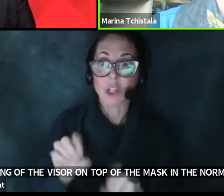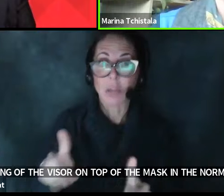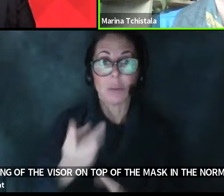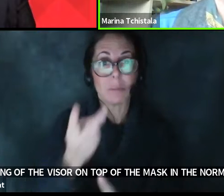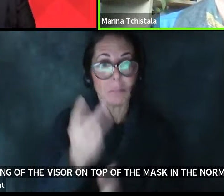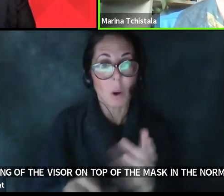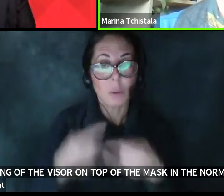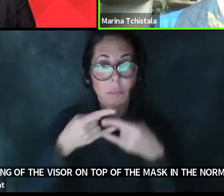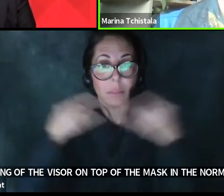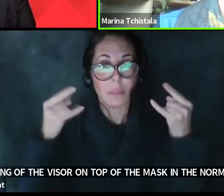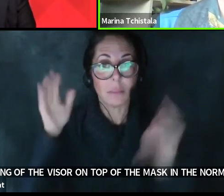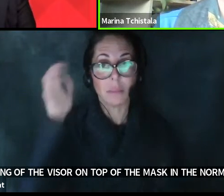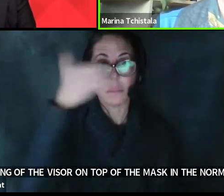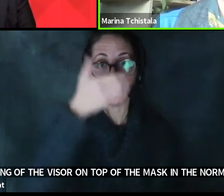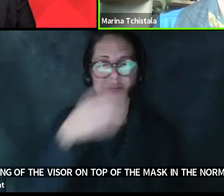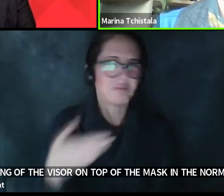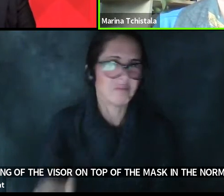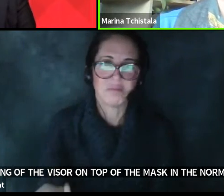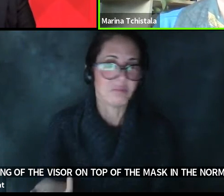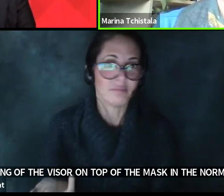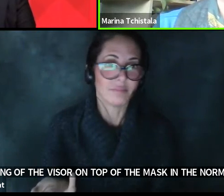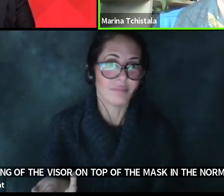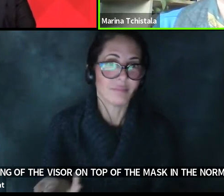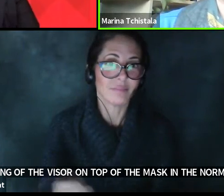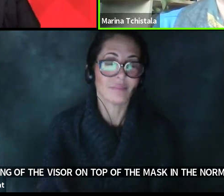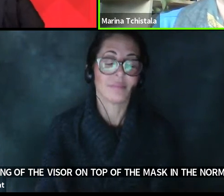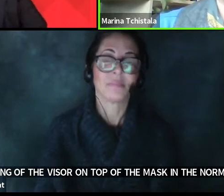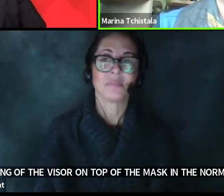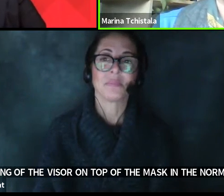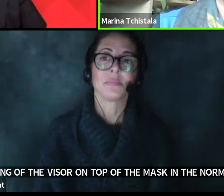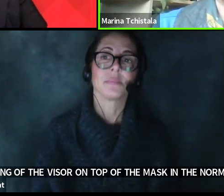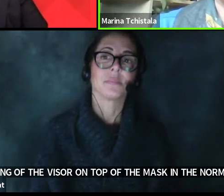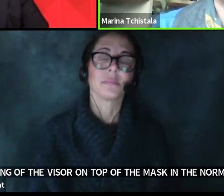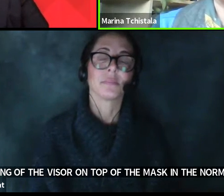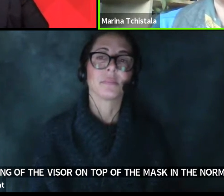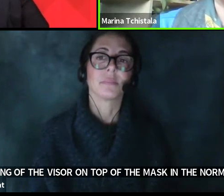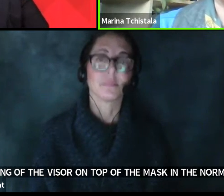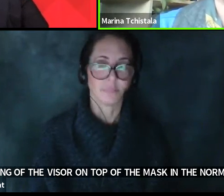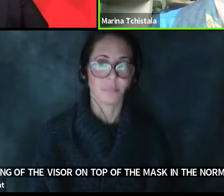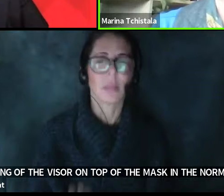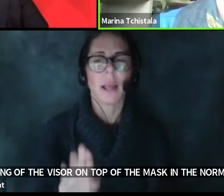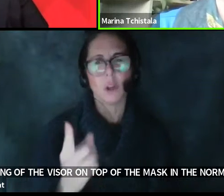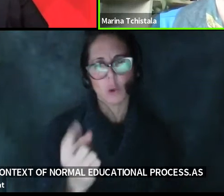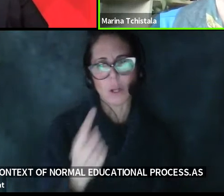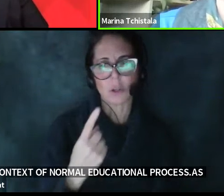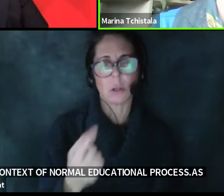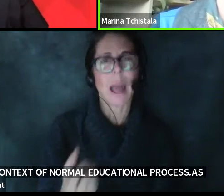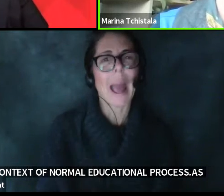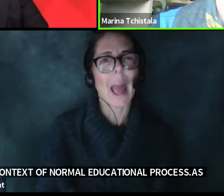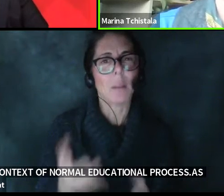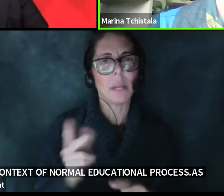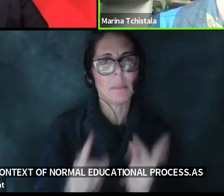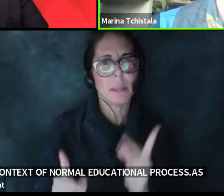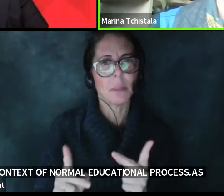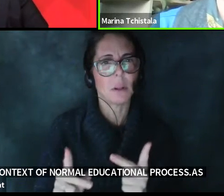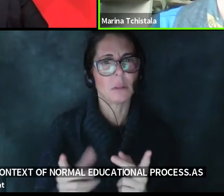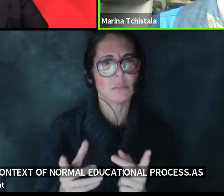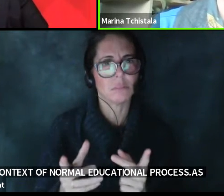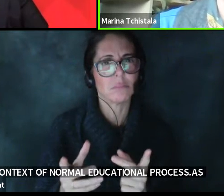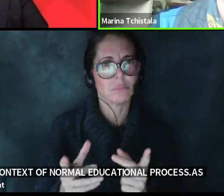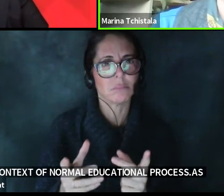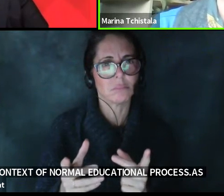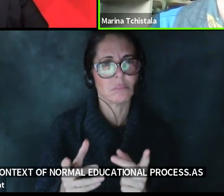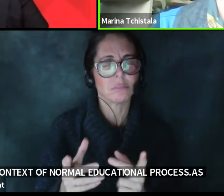process. As for the amount of people to be in the room, you're correct. This is 10